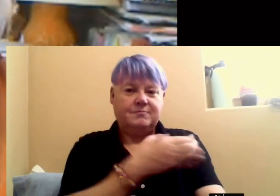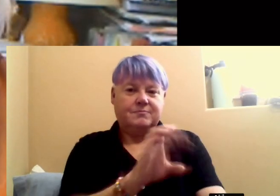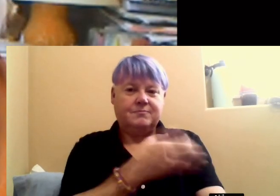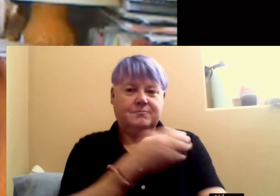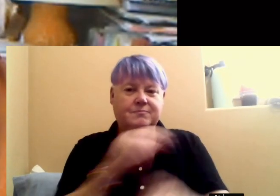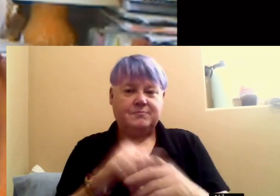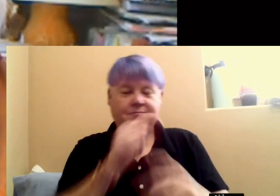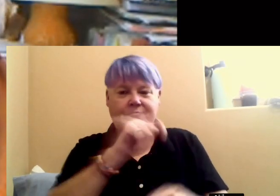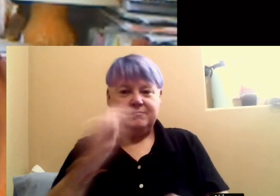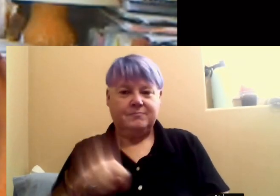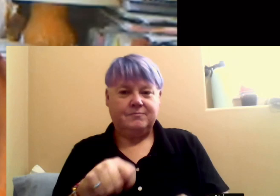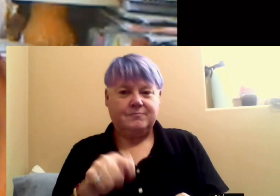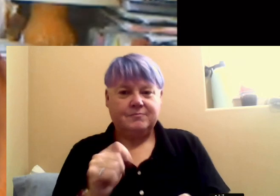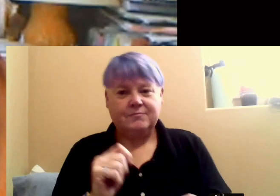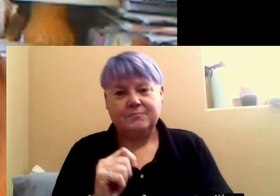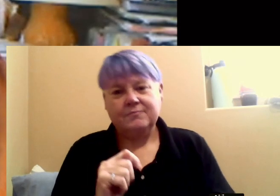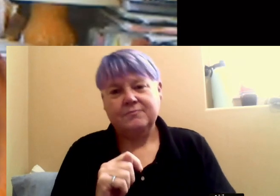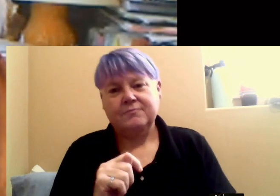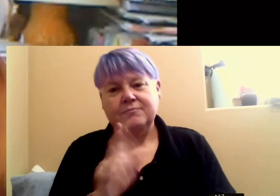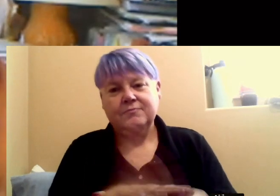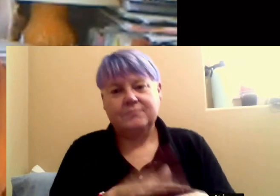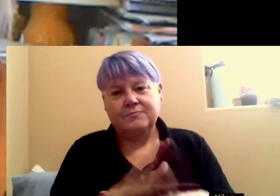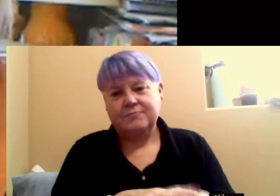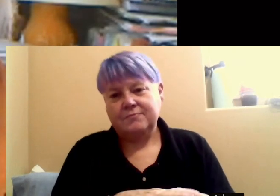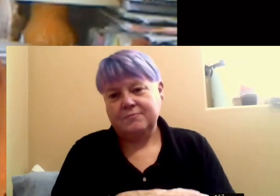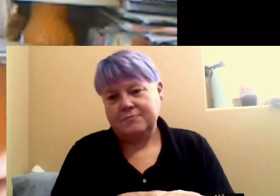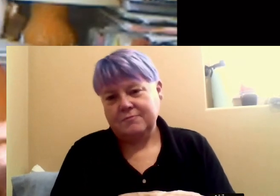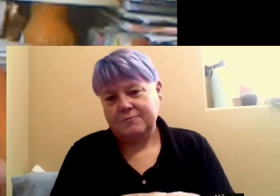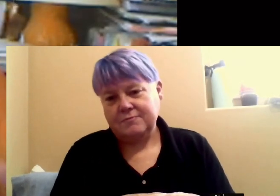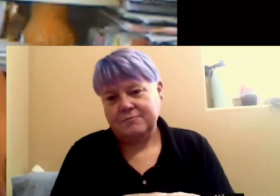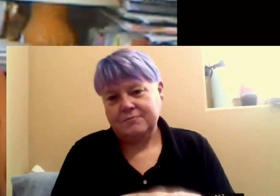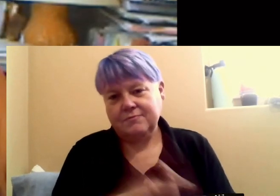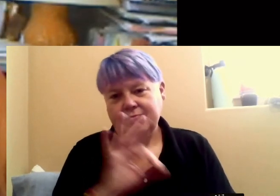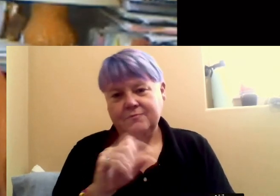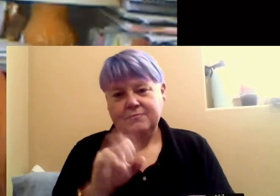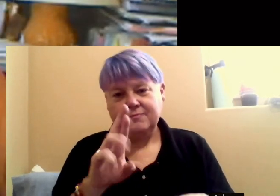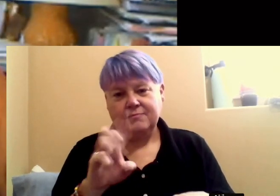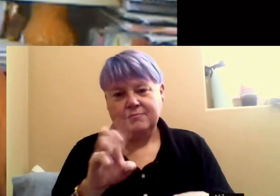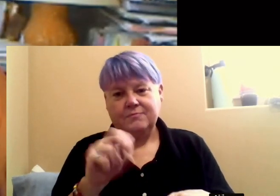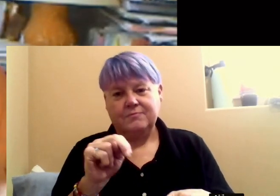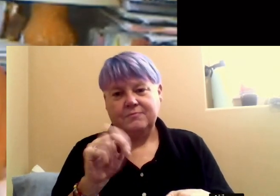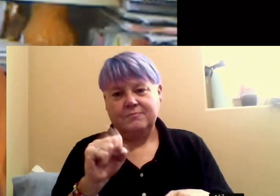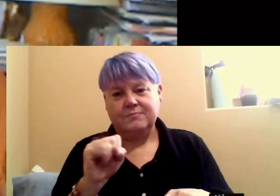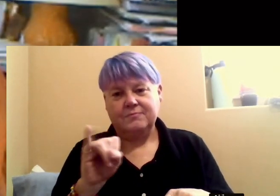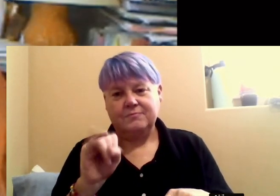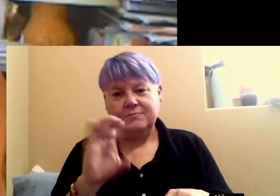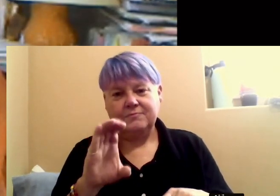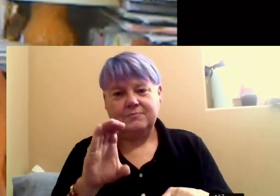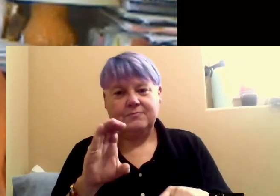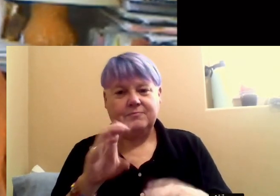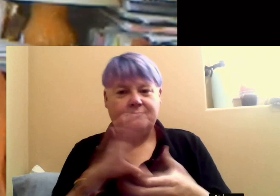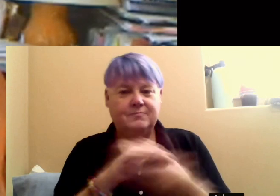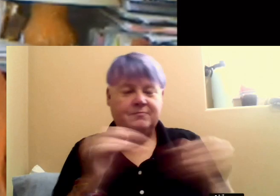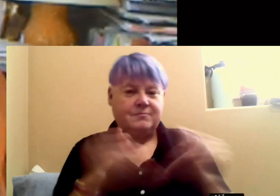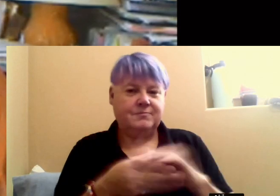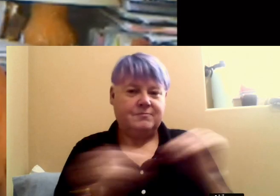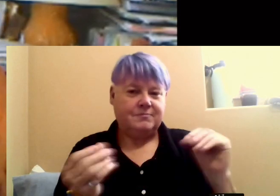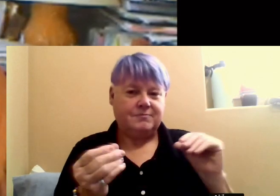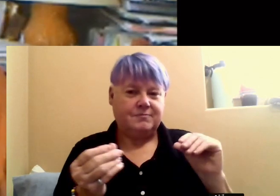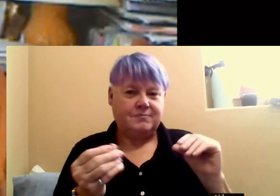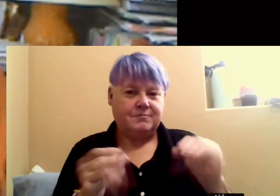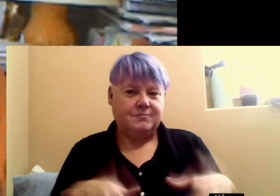Toronto on a forensic pathology kind of story. Human remains are found.